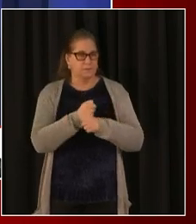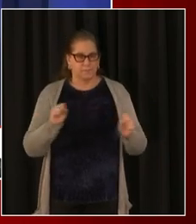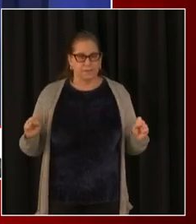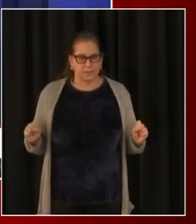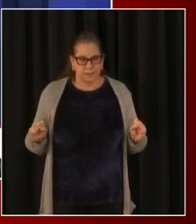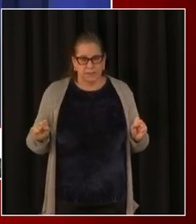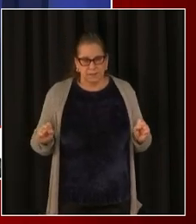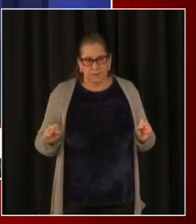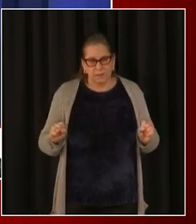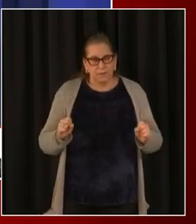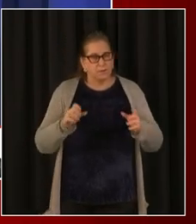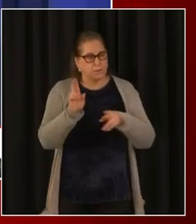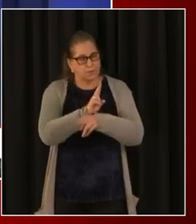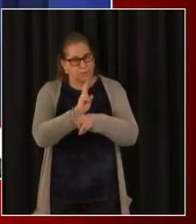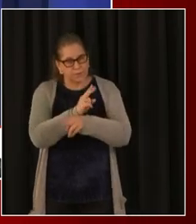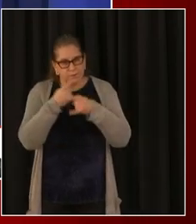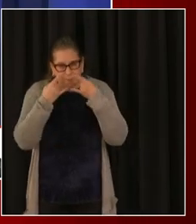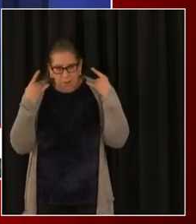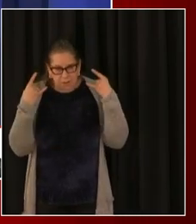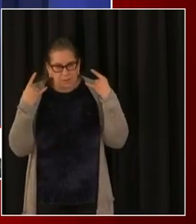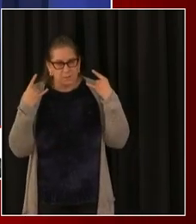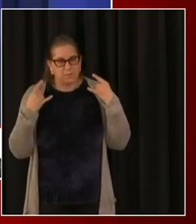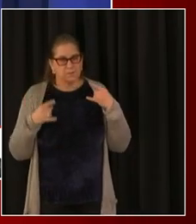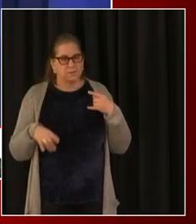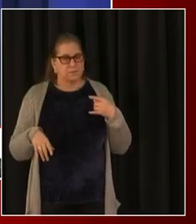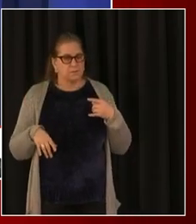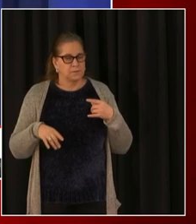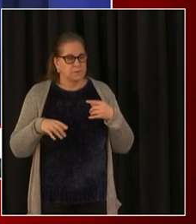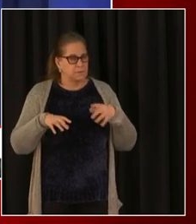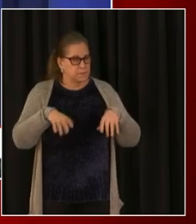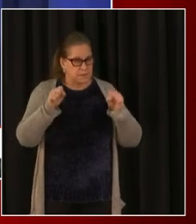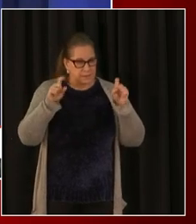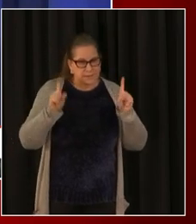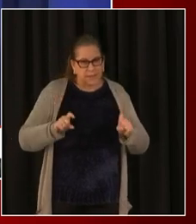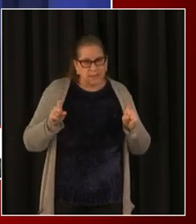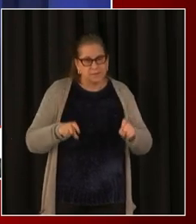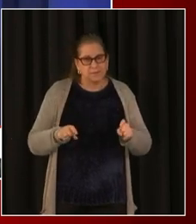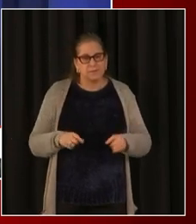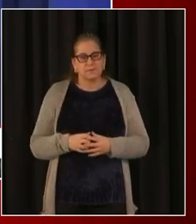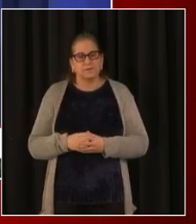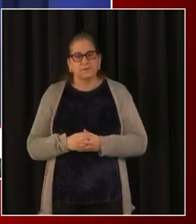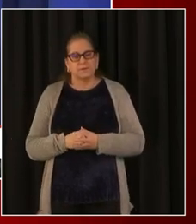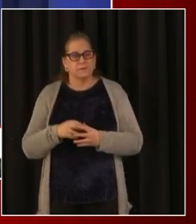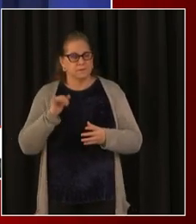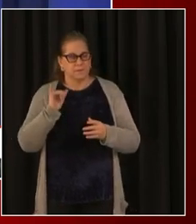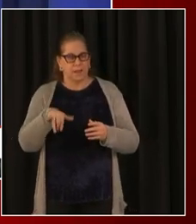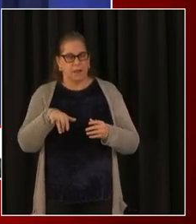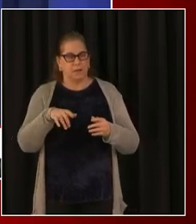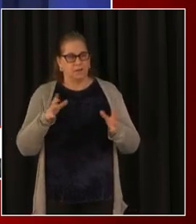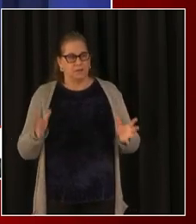mask mandates, in terms of what our testing infrastructure is for